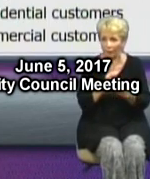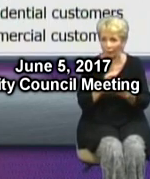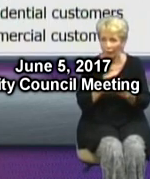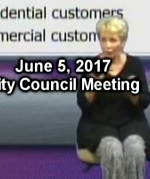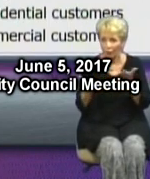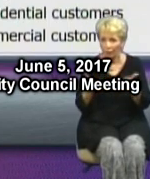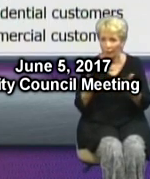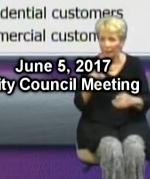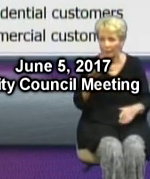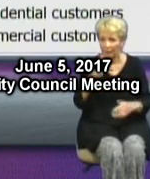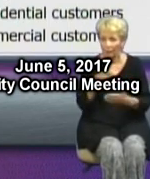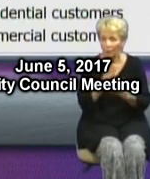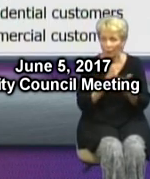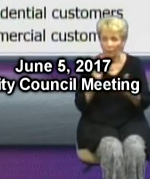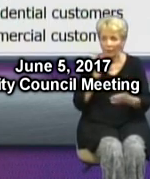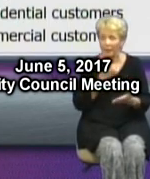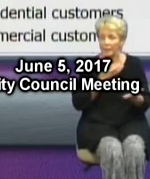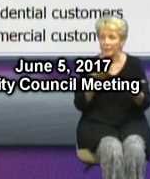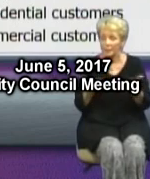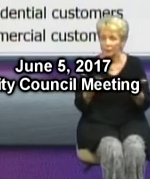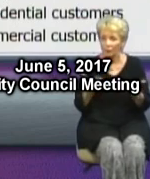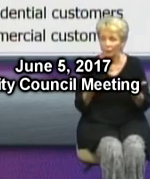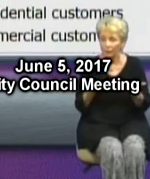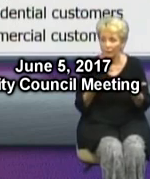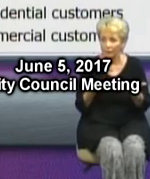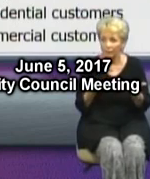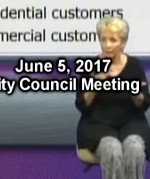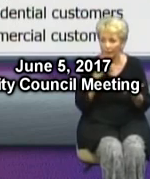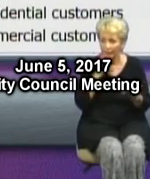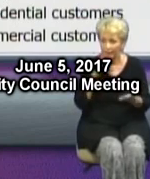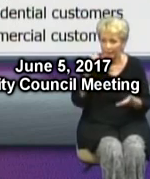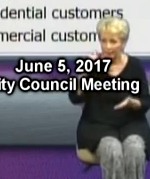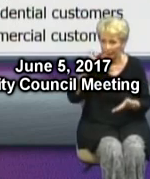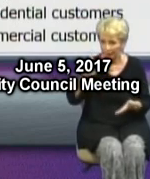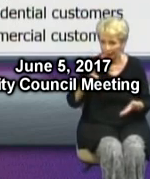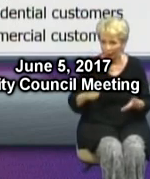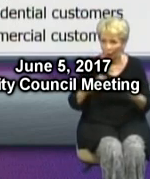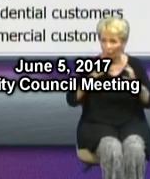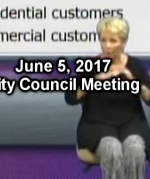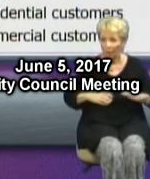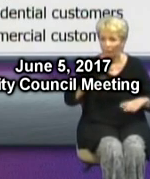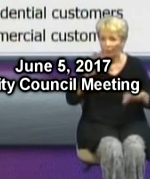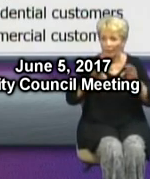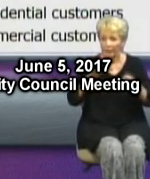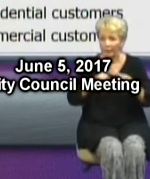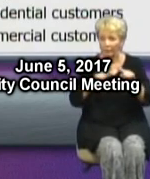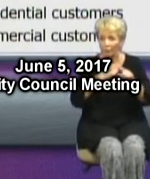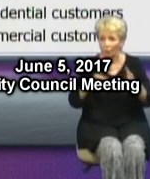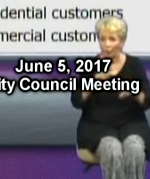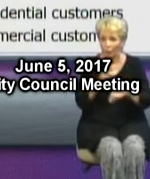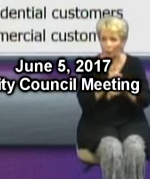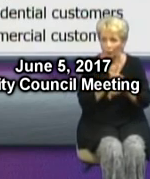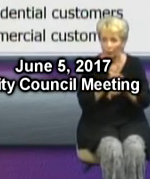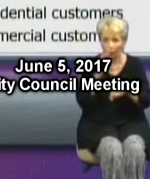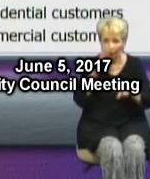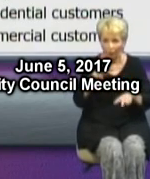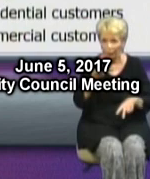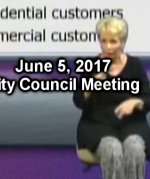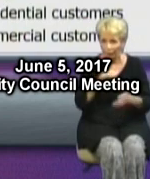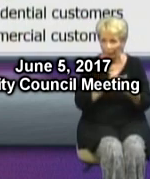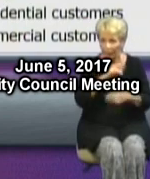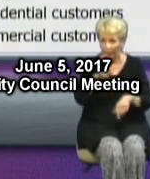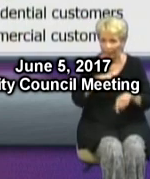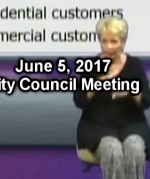the TV portion of our service, is declining. Customers are finding different ways to view TV, and that's a